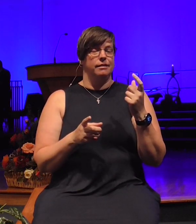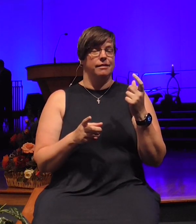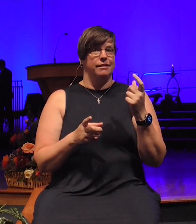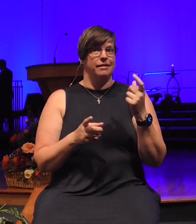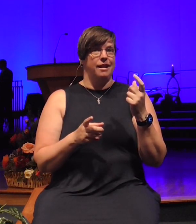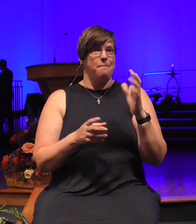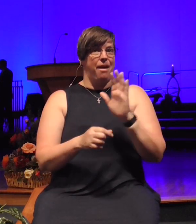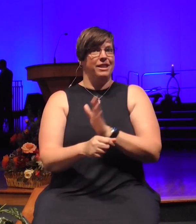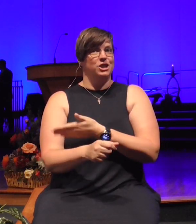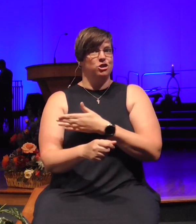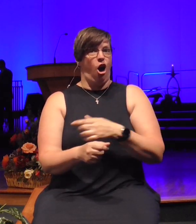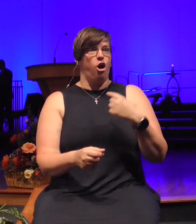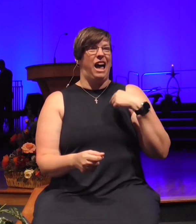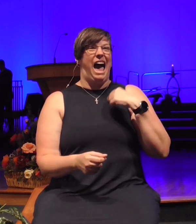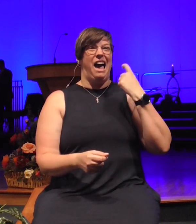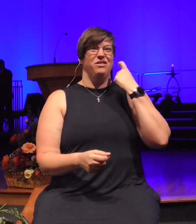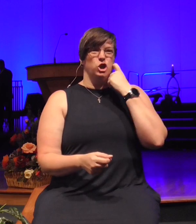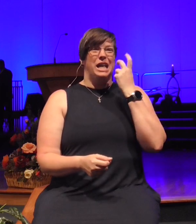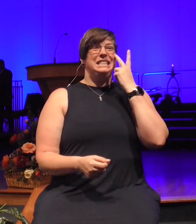a Face.